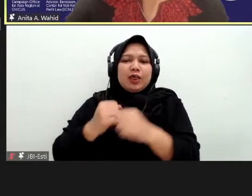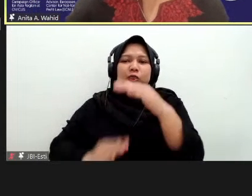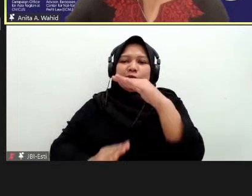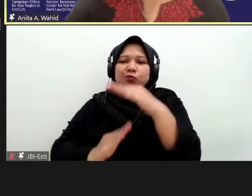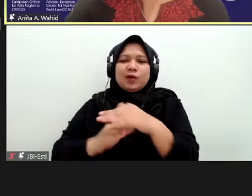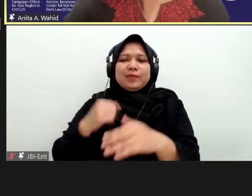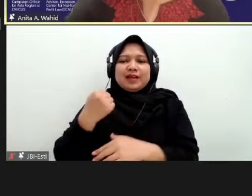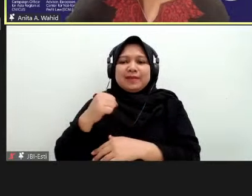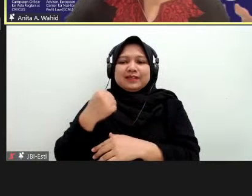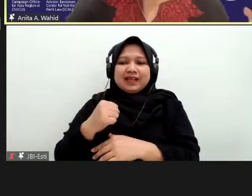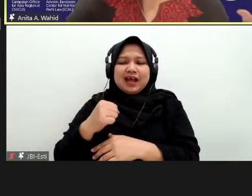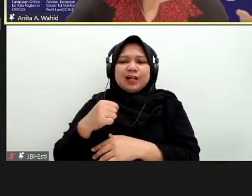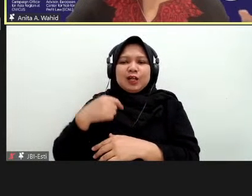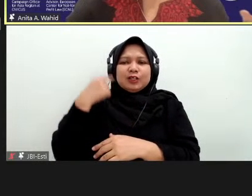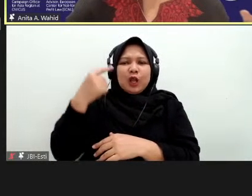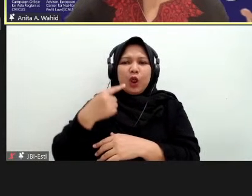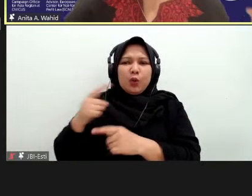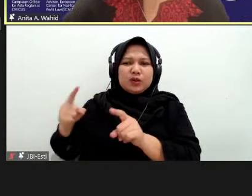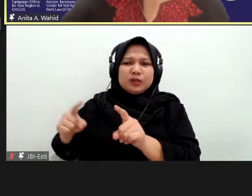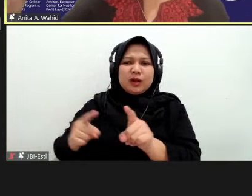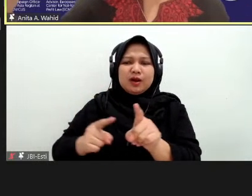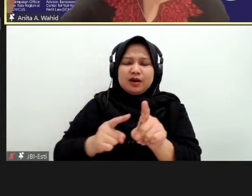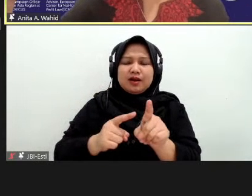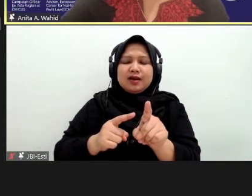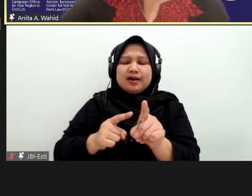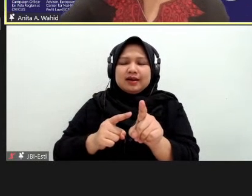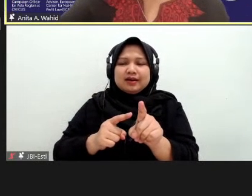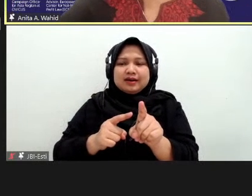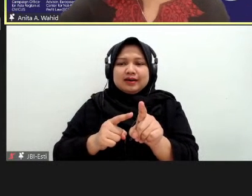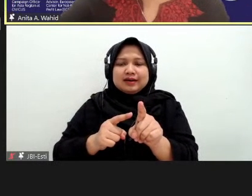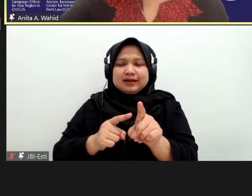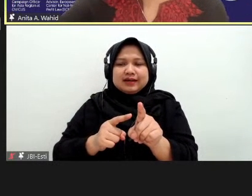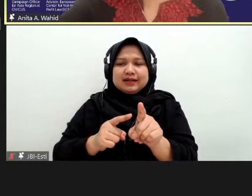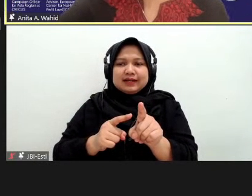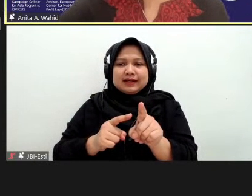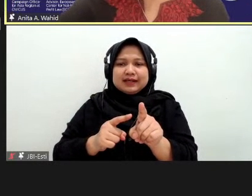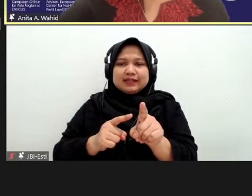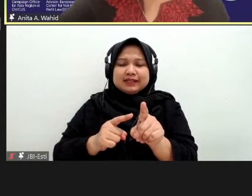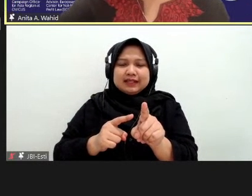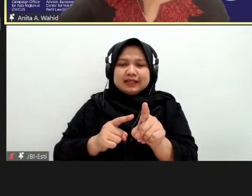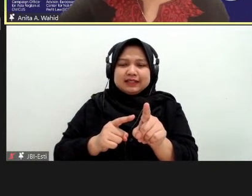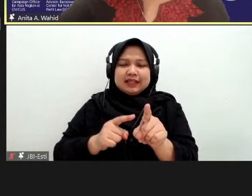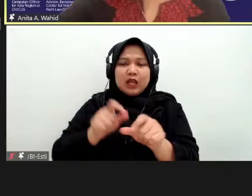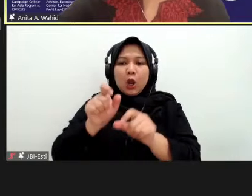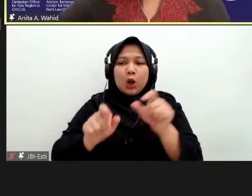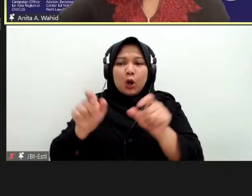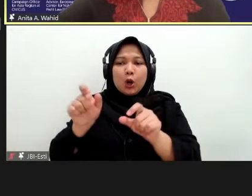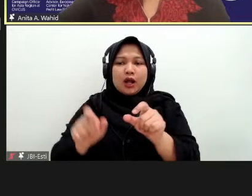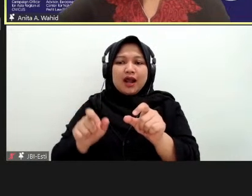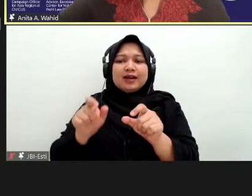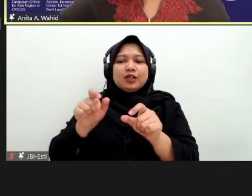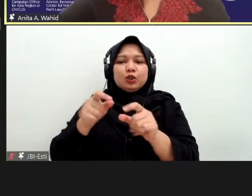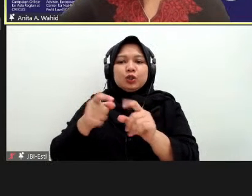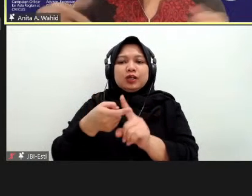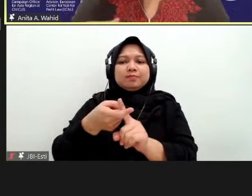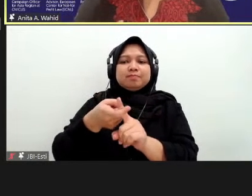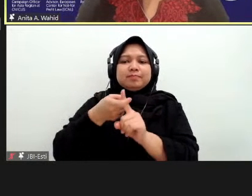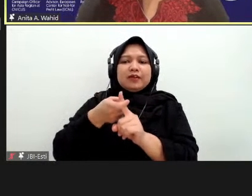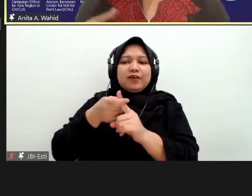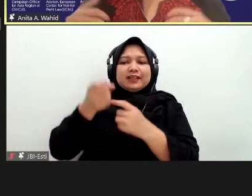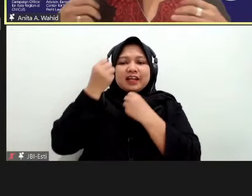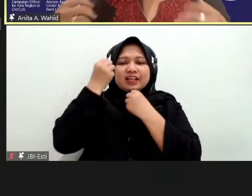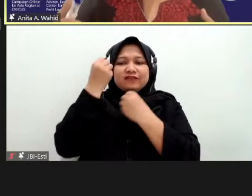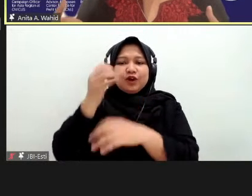stop. And we are sort of like chasing and pursuing these people who are used